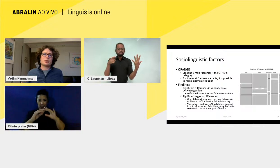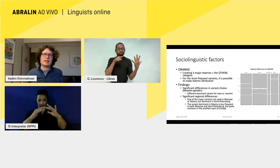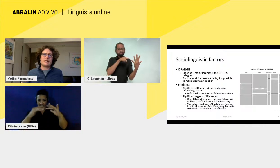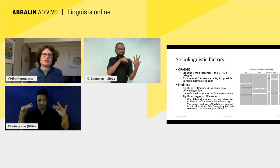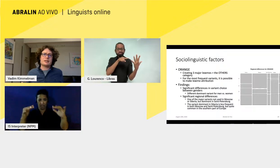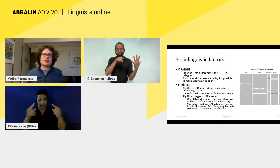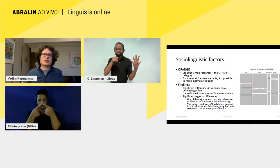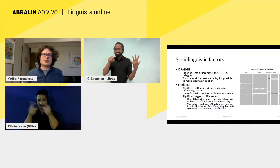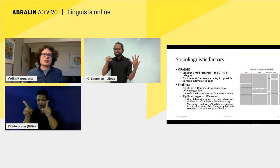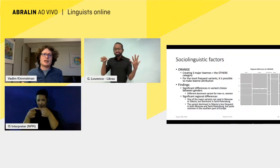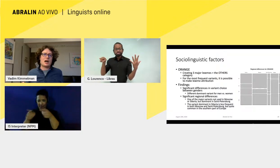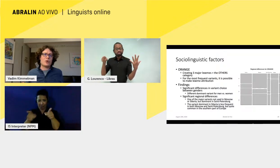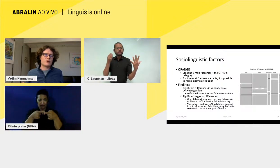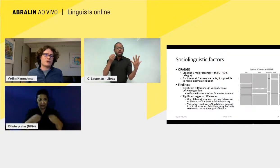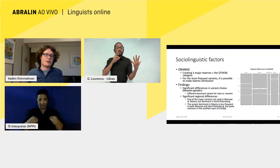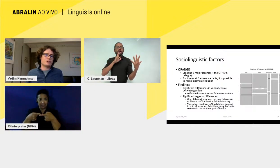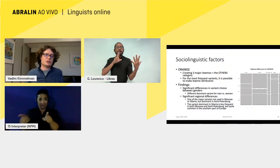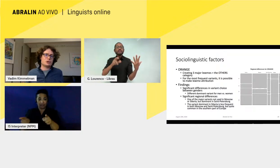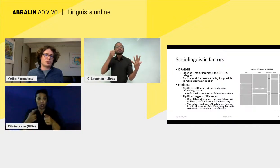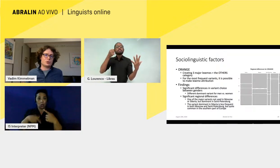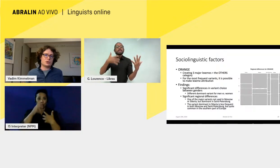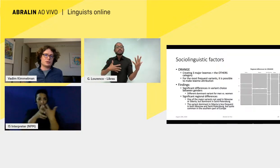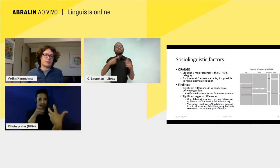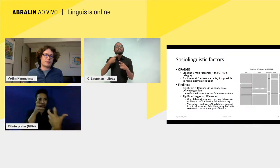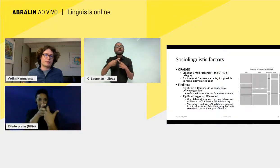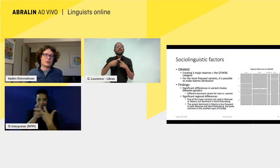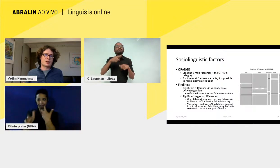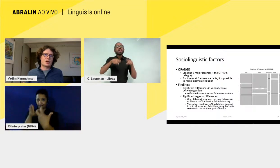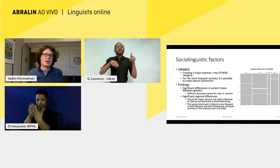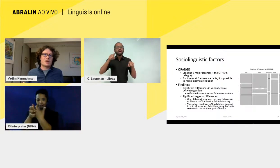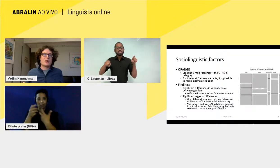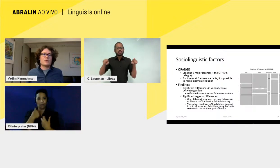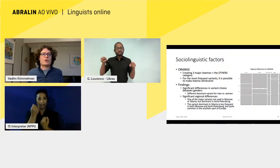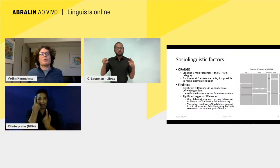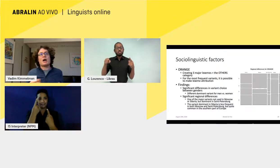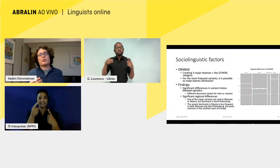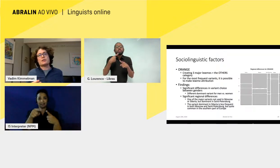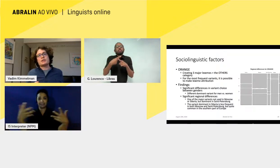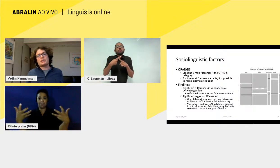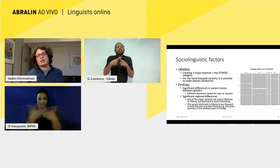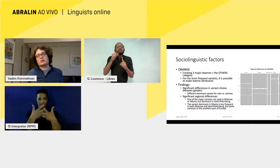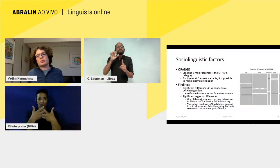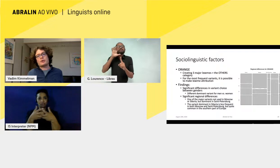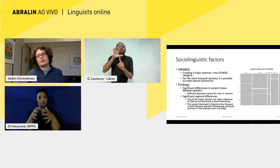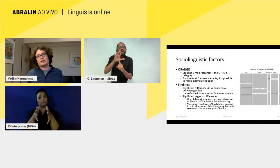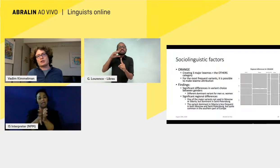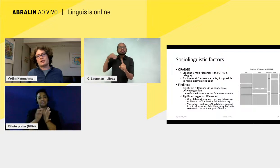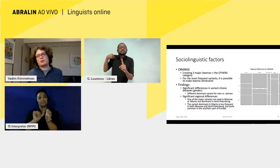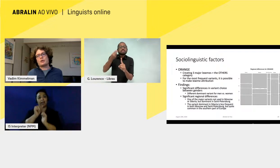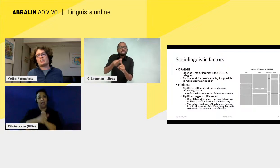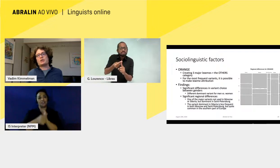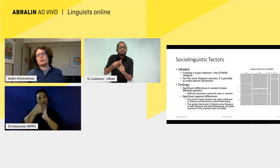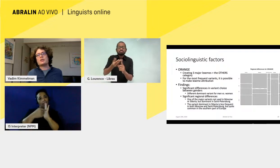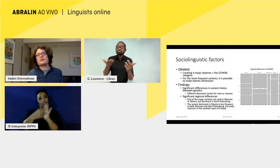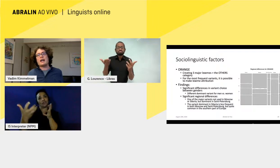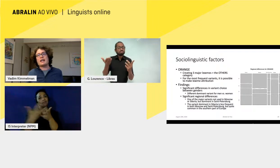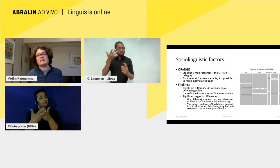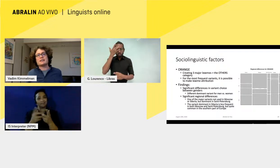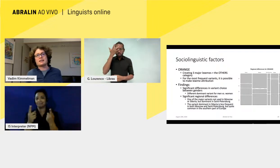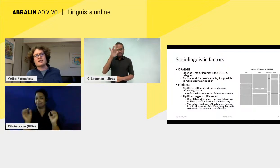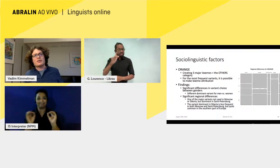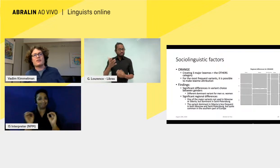really explain how the variant is chosen. From our initial exploration, we did